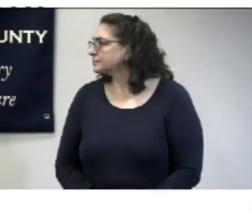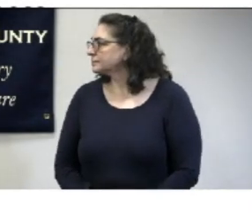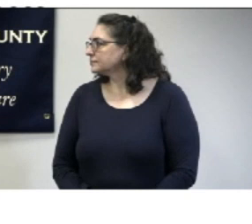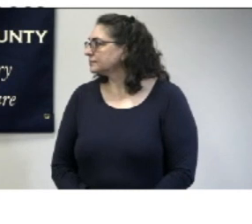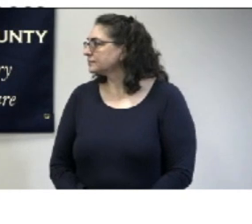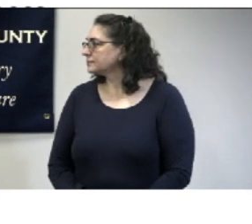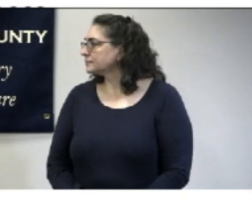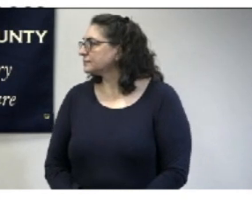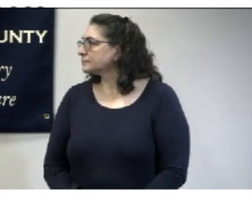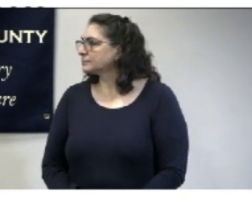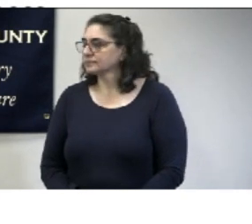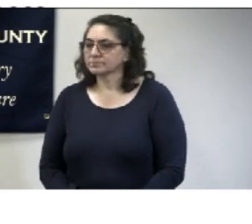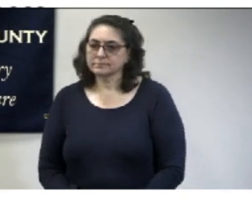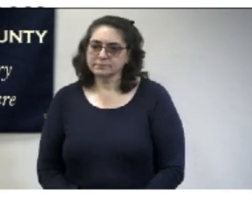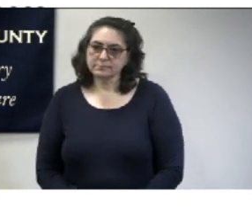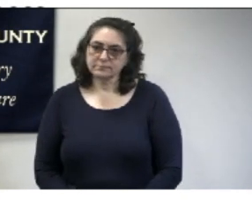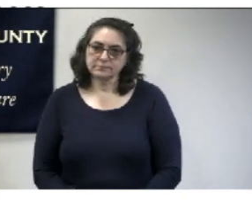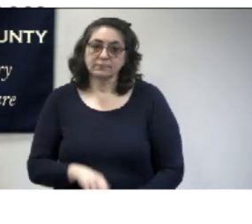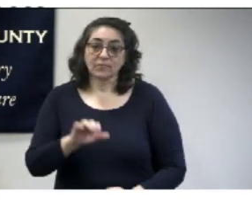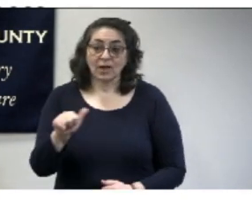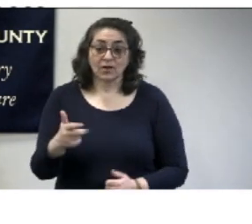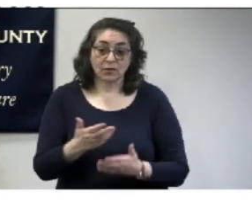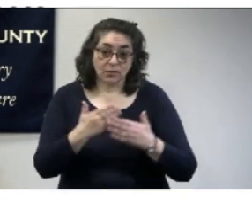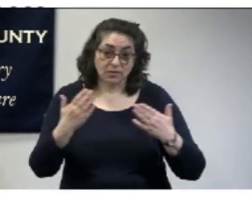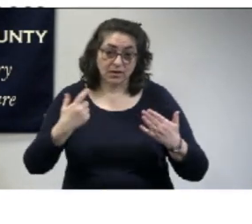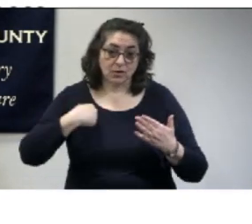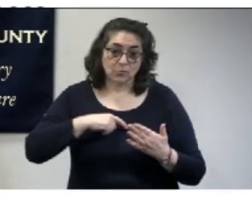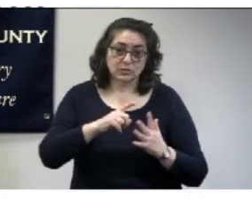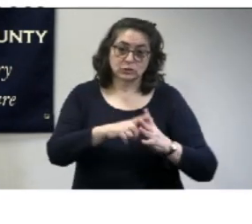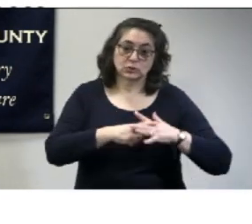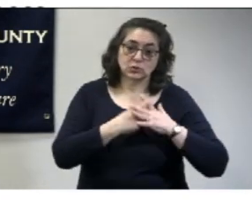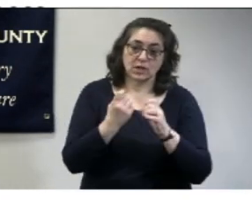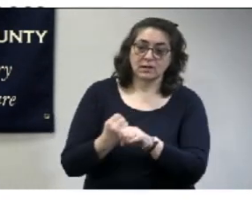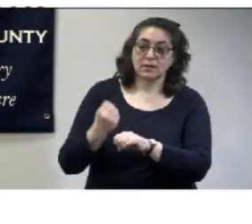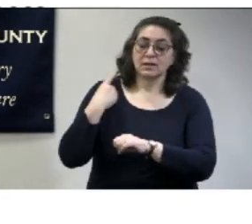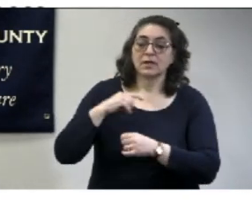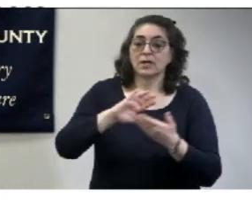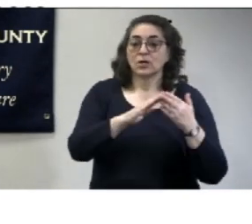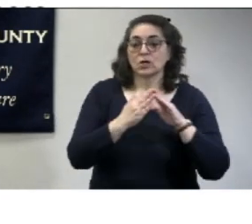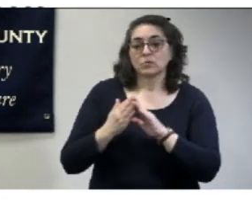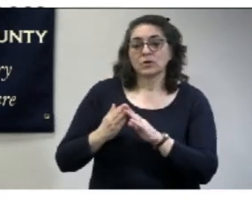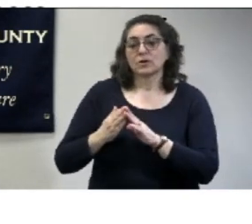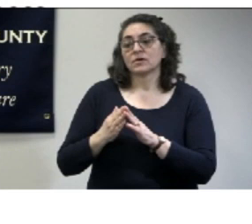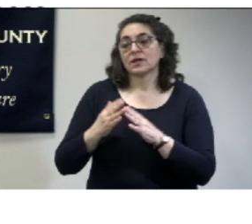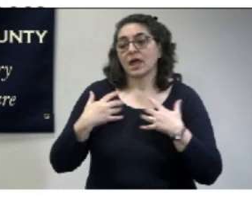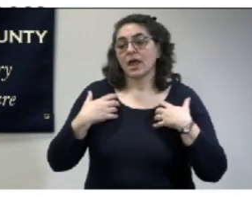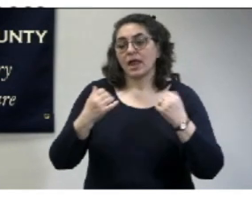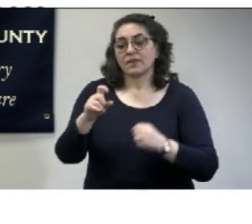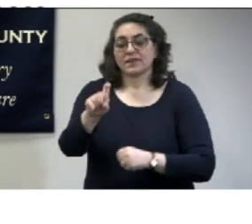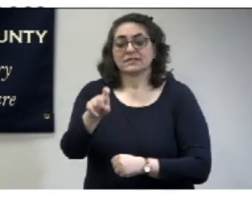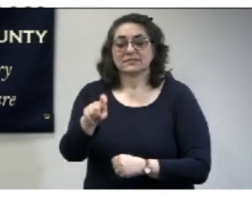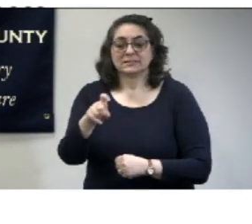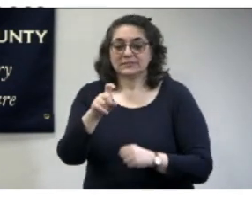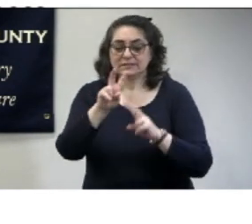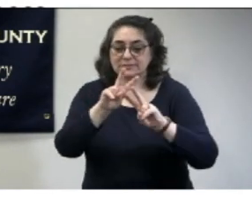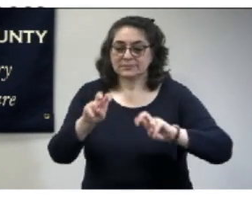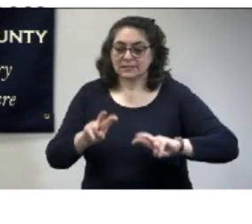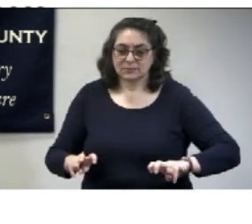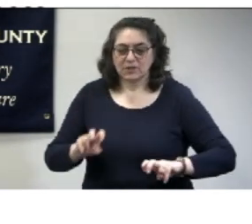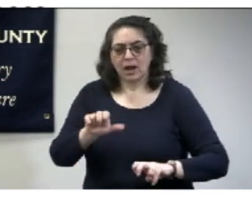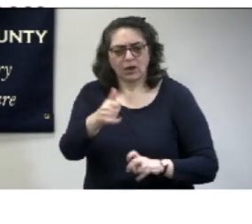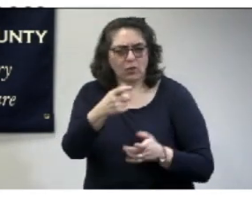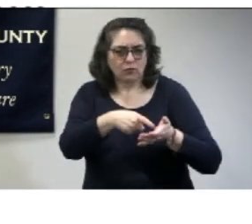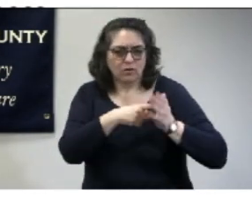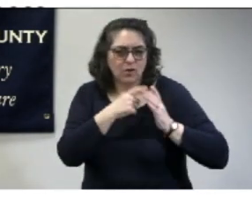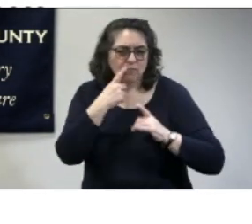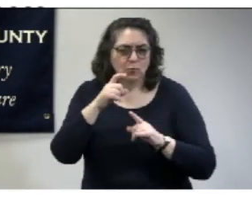All right, so another thing that we began last year was the community health needs assessment, another requirement for